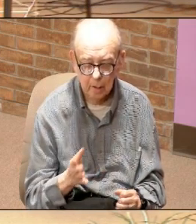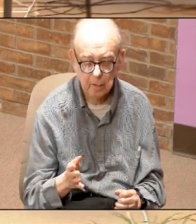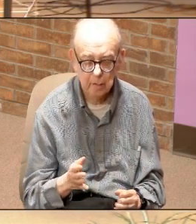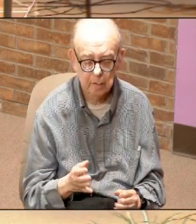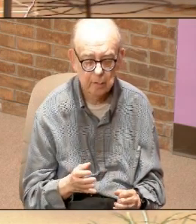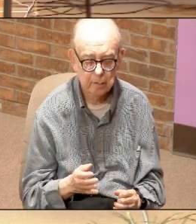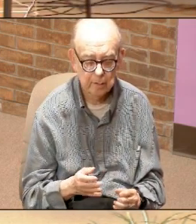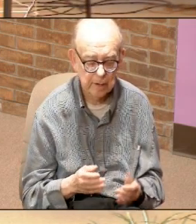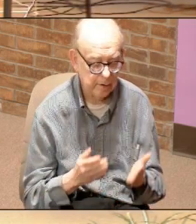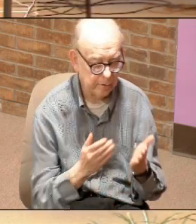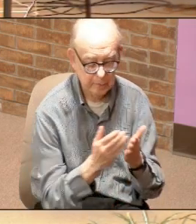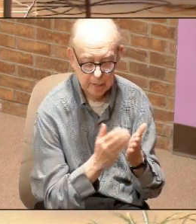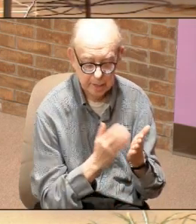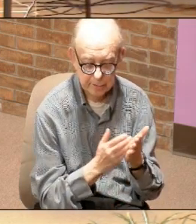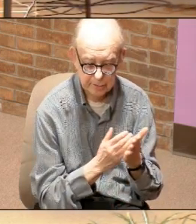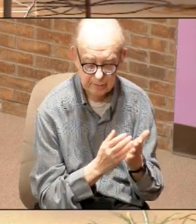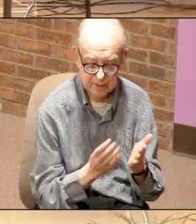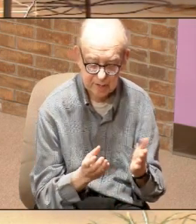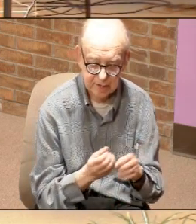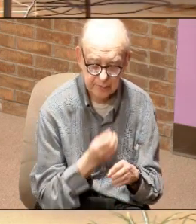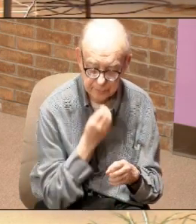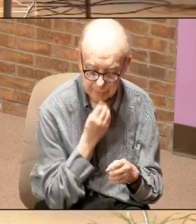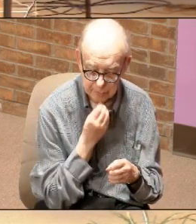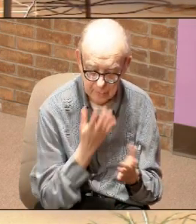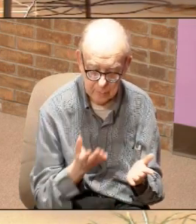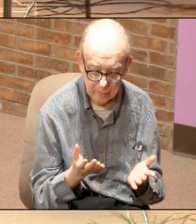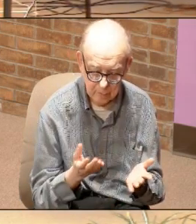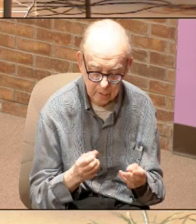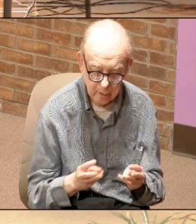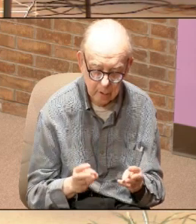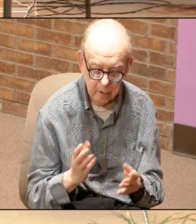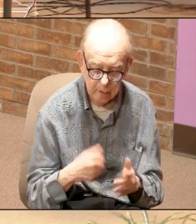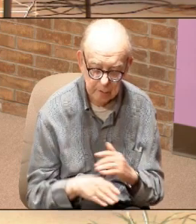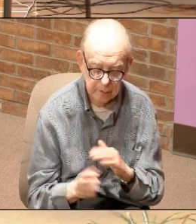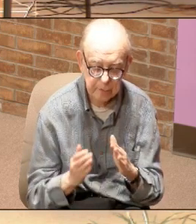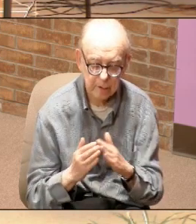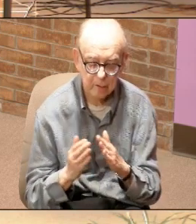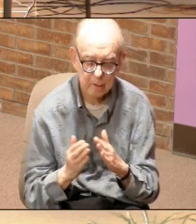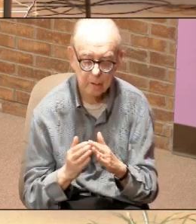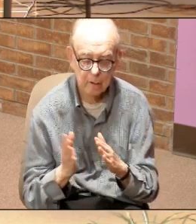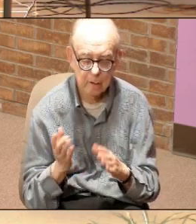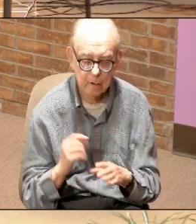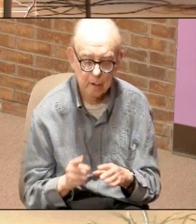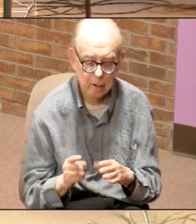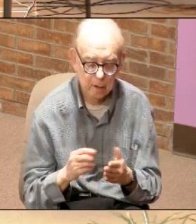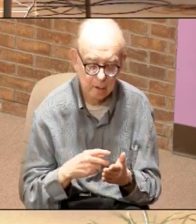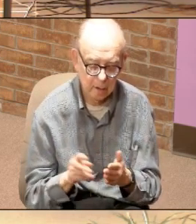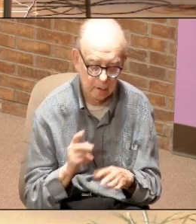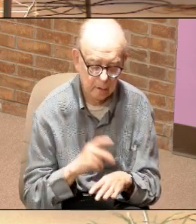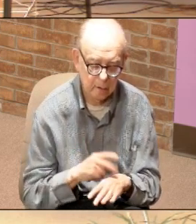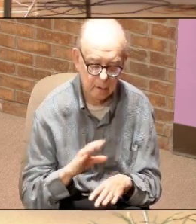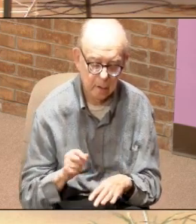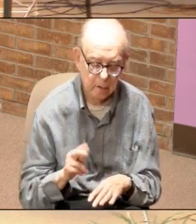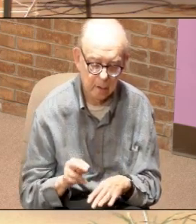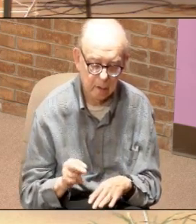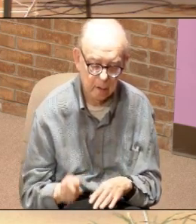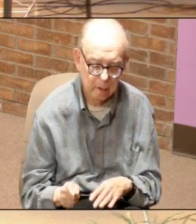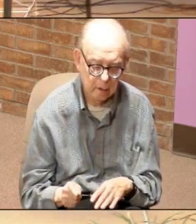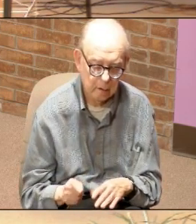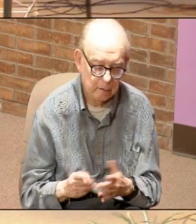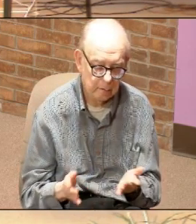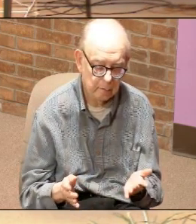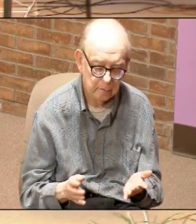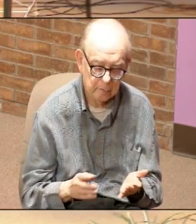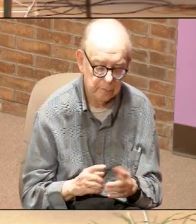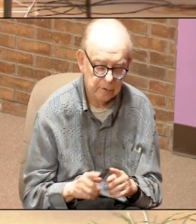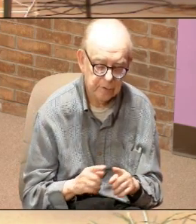my market list. You know, by the way, when we get into town, I'm going to send Peter and John over here to Kroger